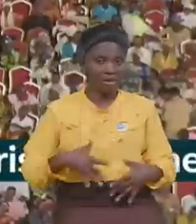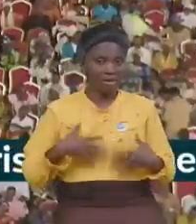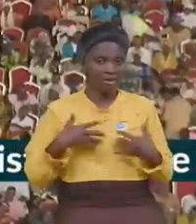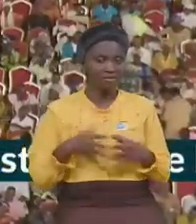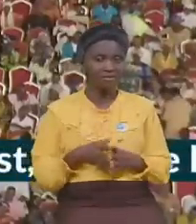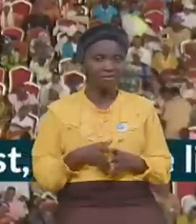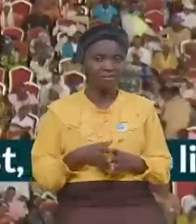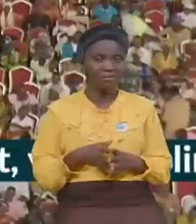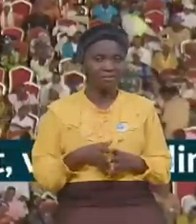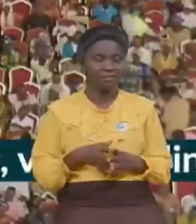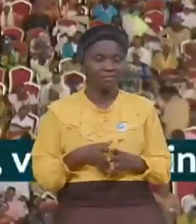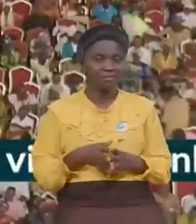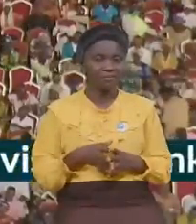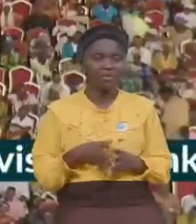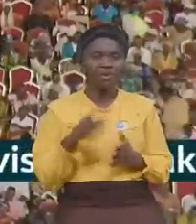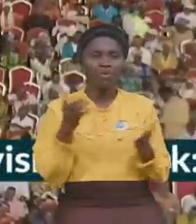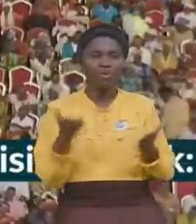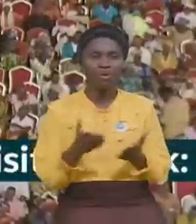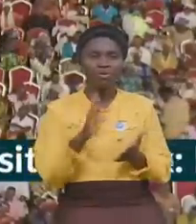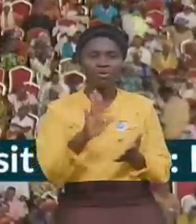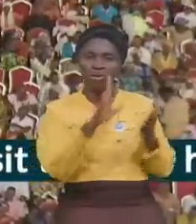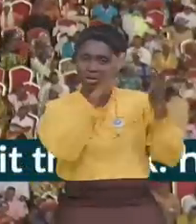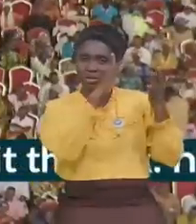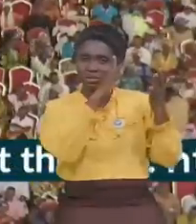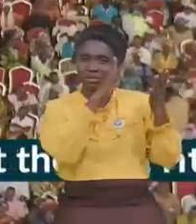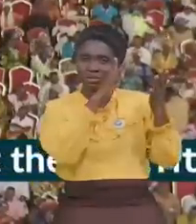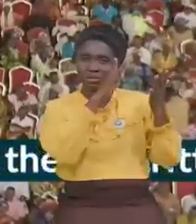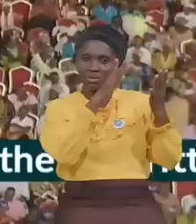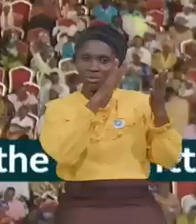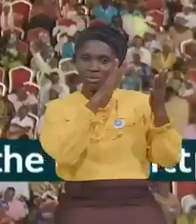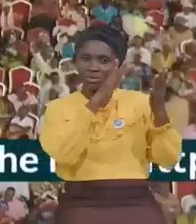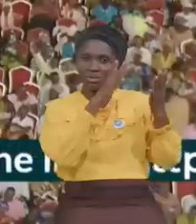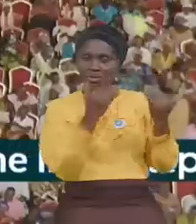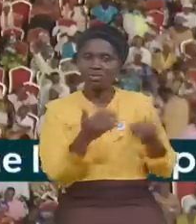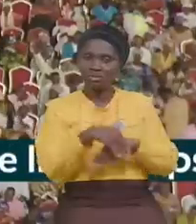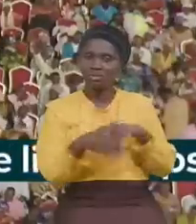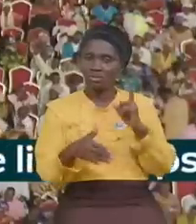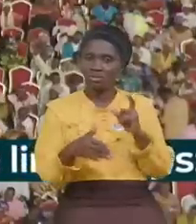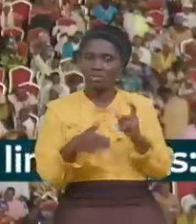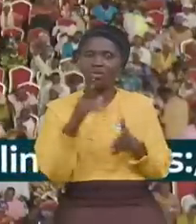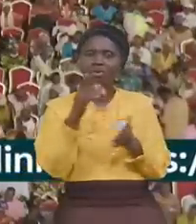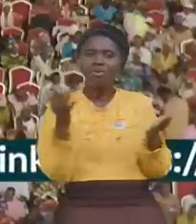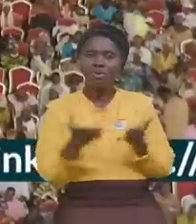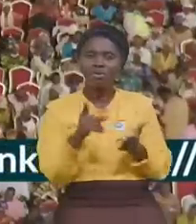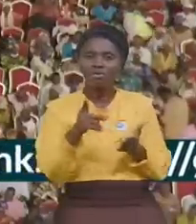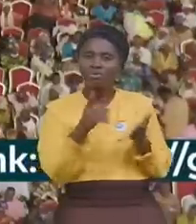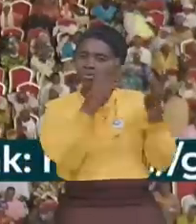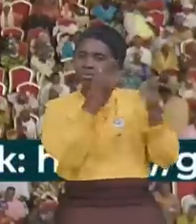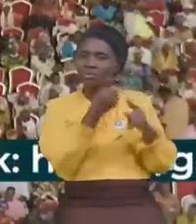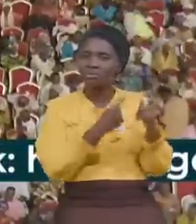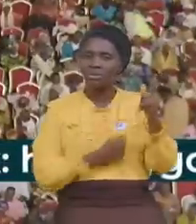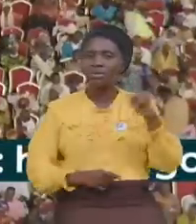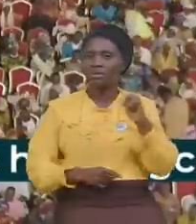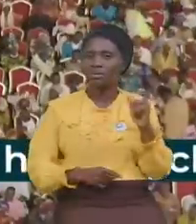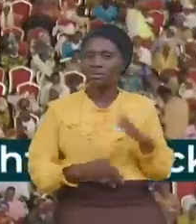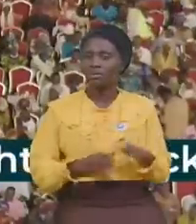What is your expectation tonight? What are you expecting from the Lord? Don't just sit